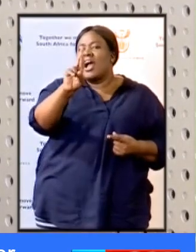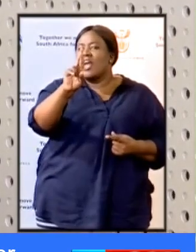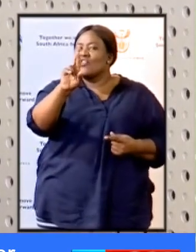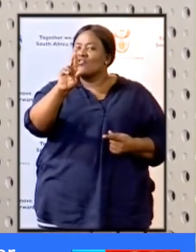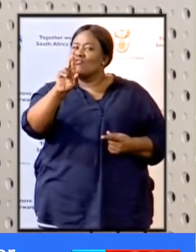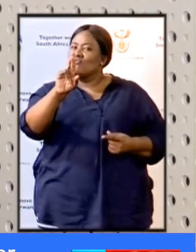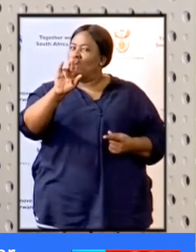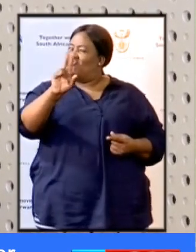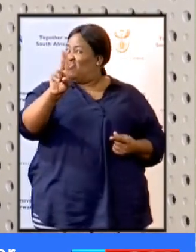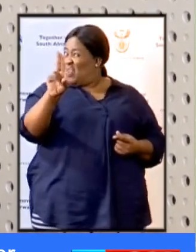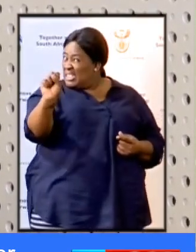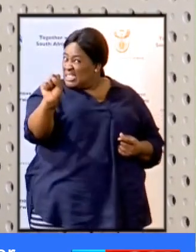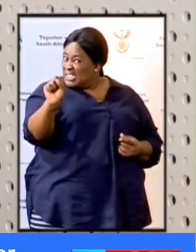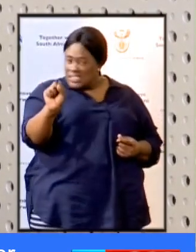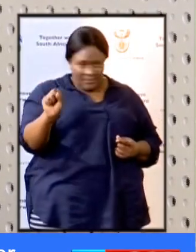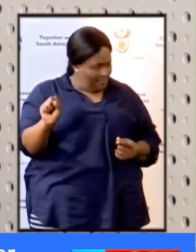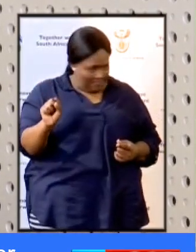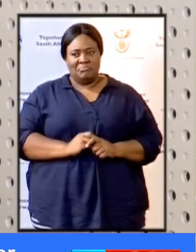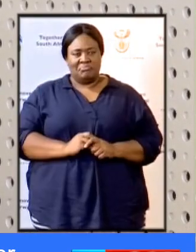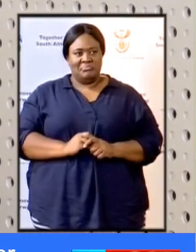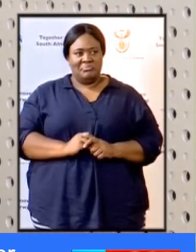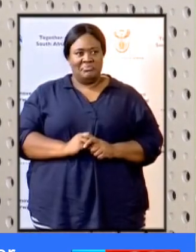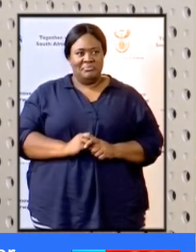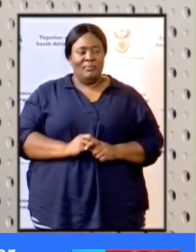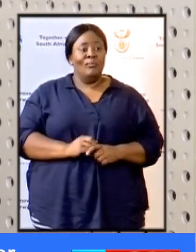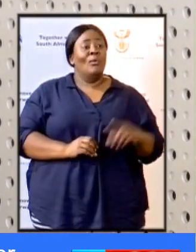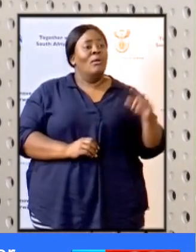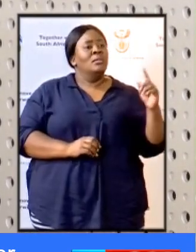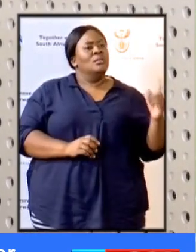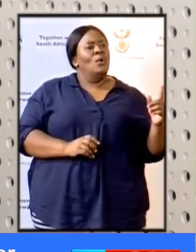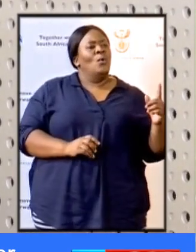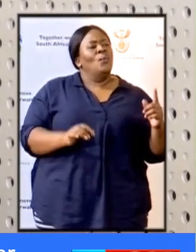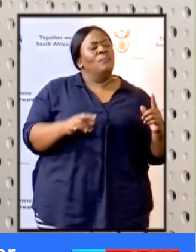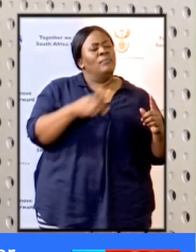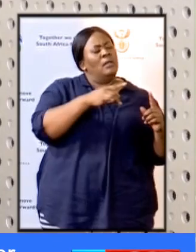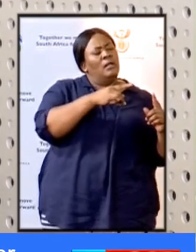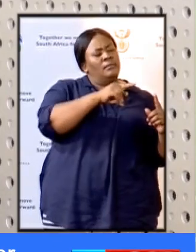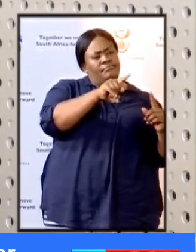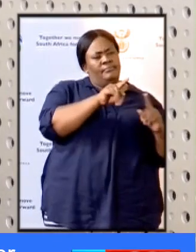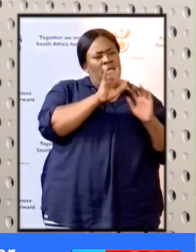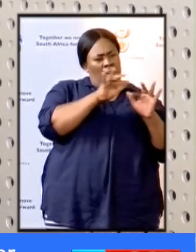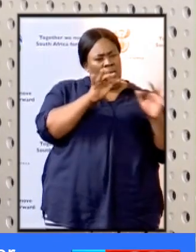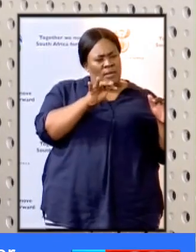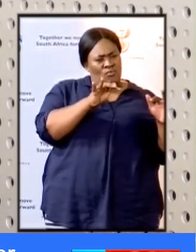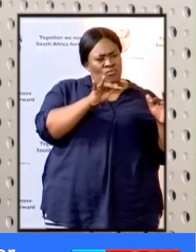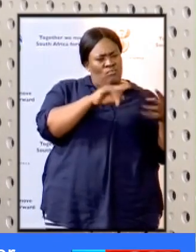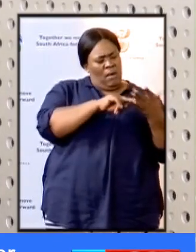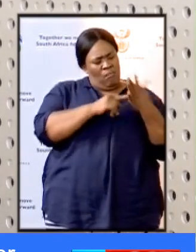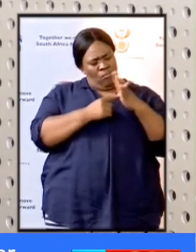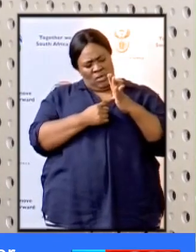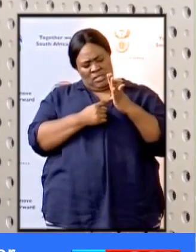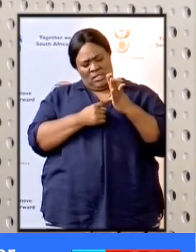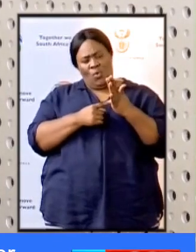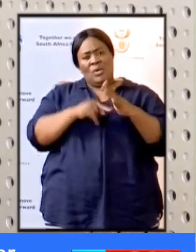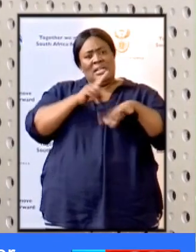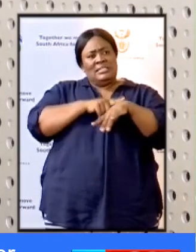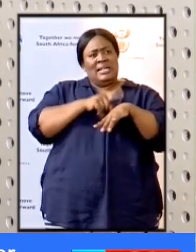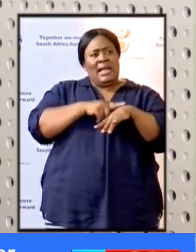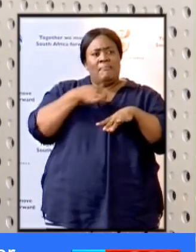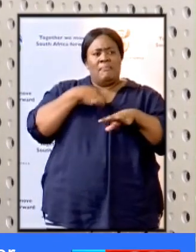Wathi umunye umsakazi hayi ngcono sivele sithi ngibonisa ke labantu abathi when I was explaining the